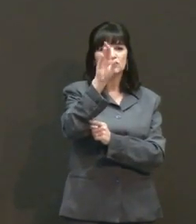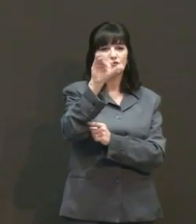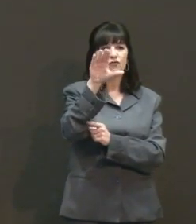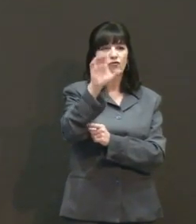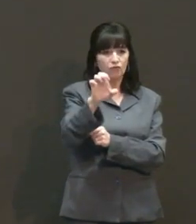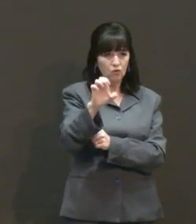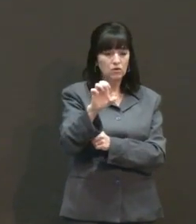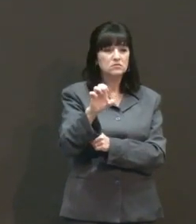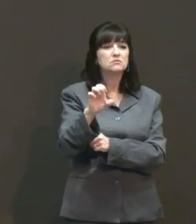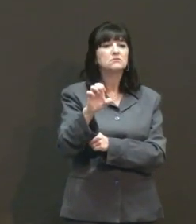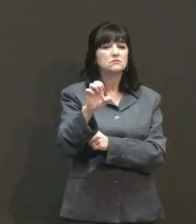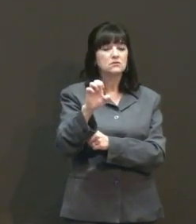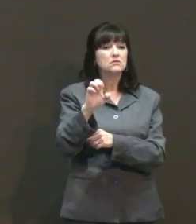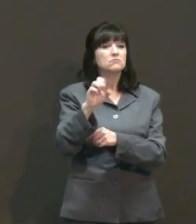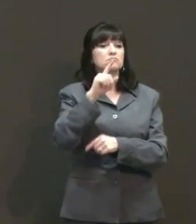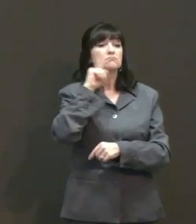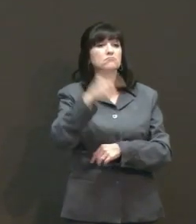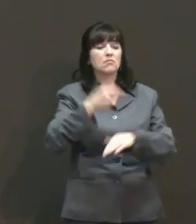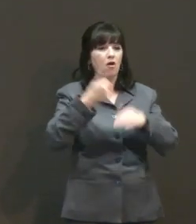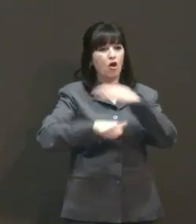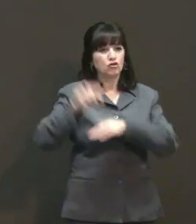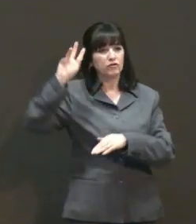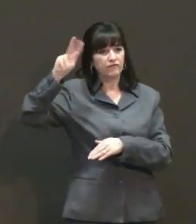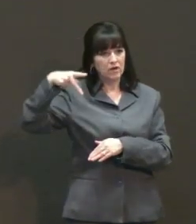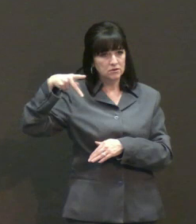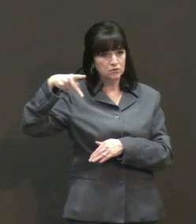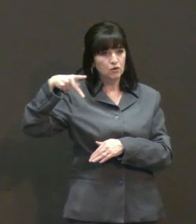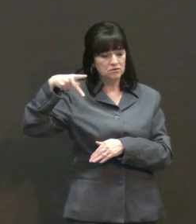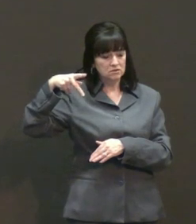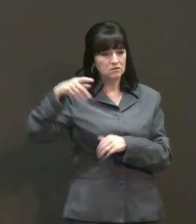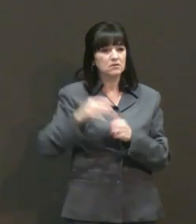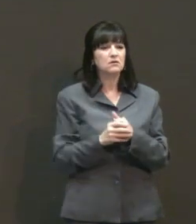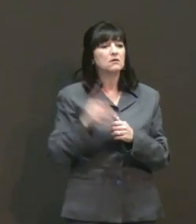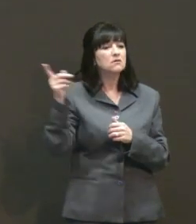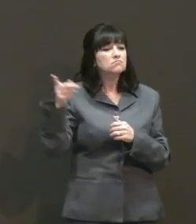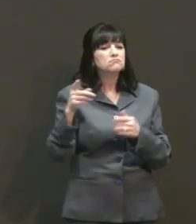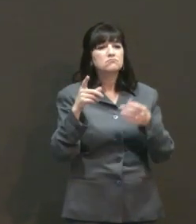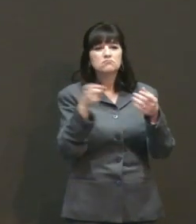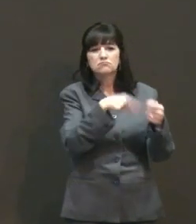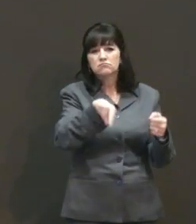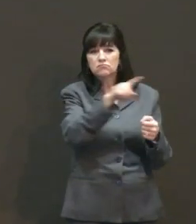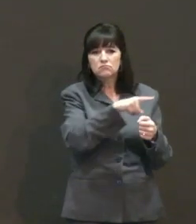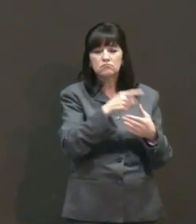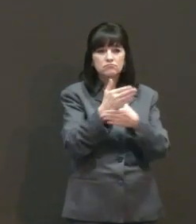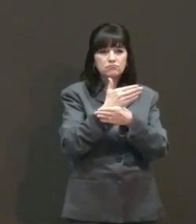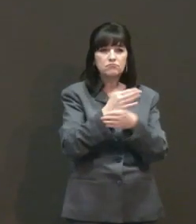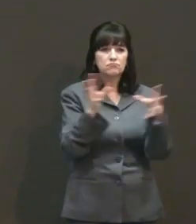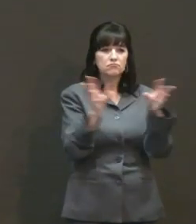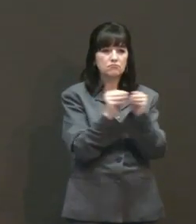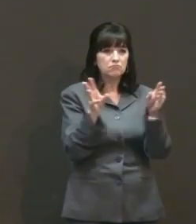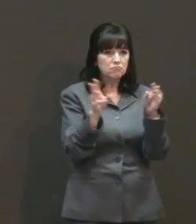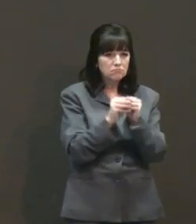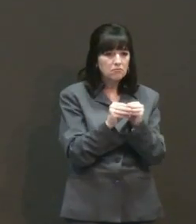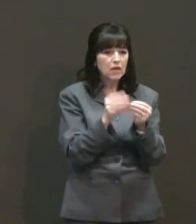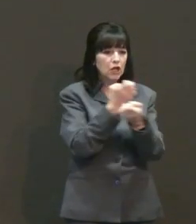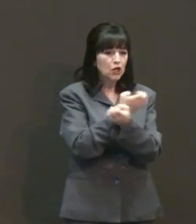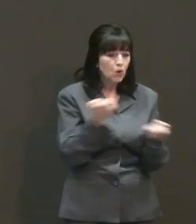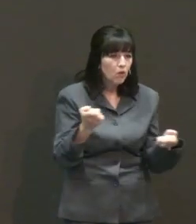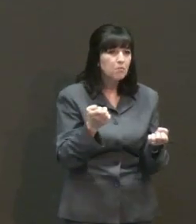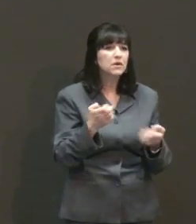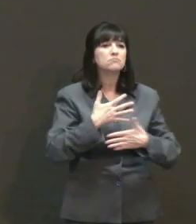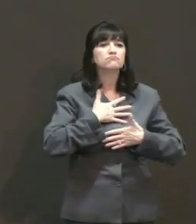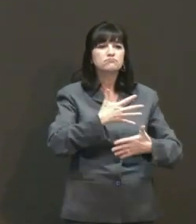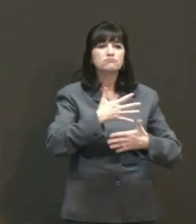of PPE and needed equipment, from testing equipment to the PPE to ventilators